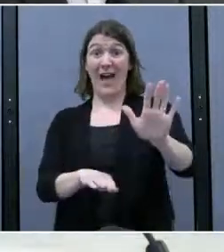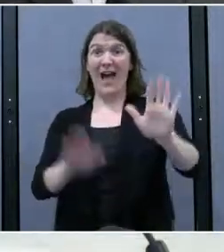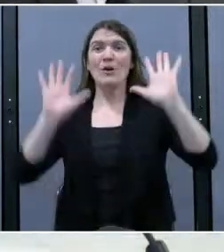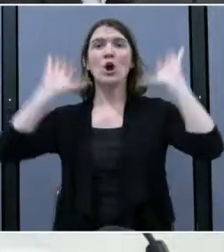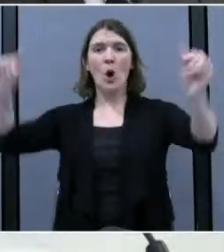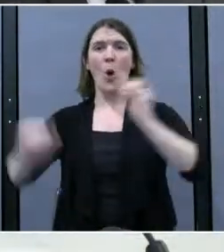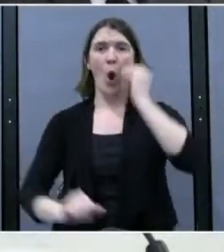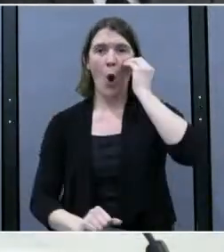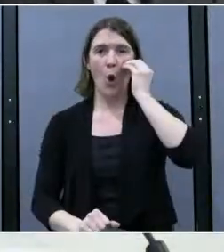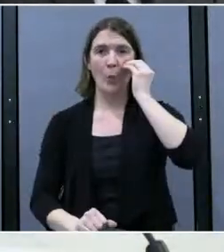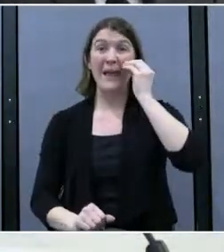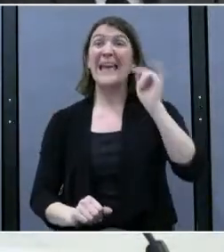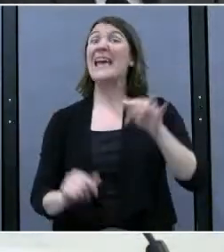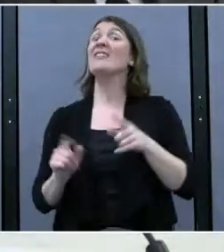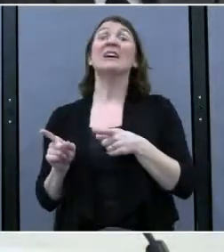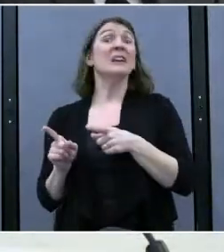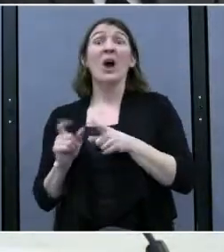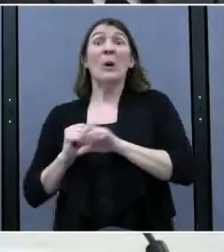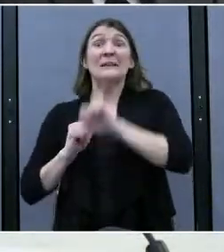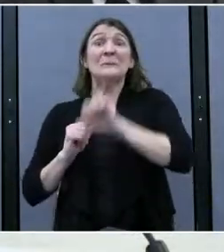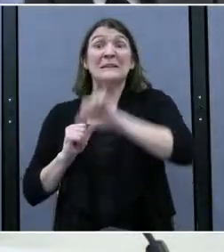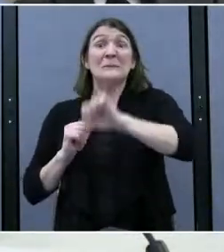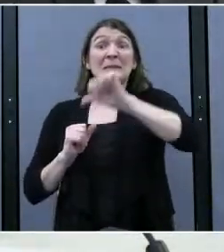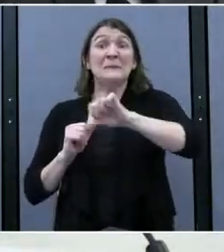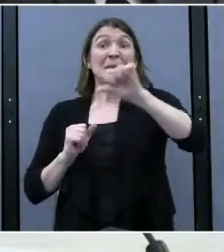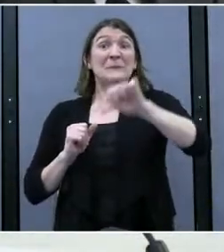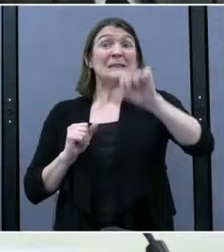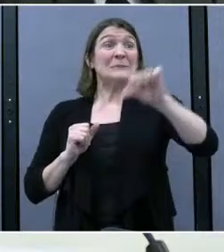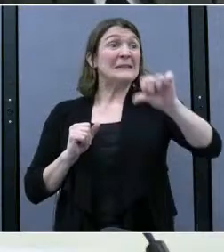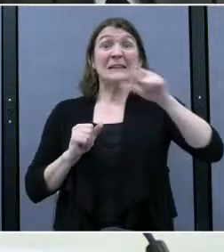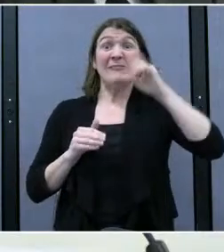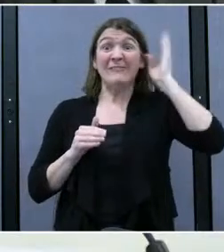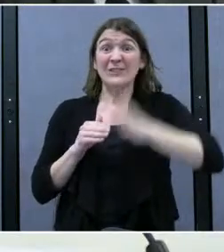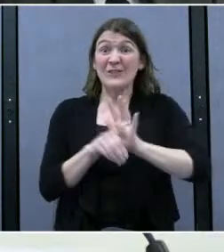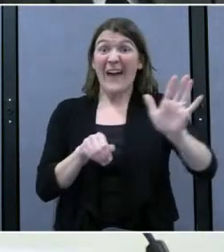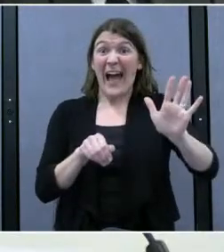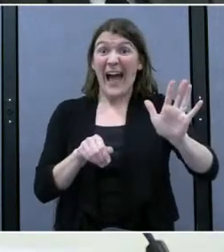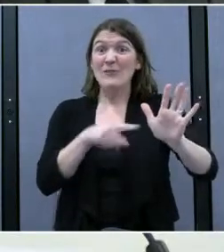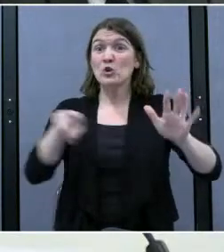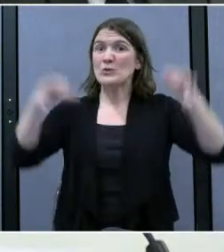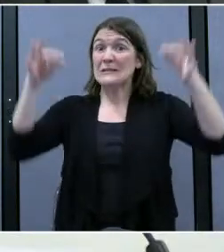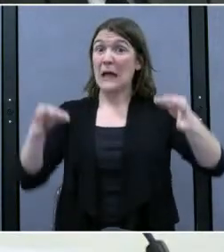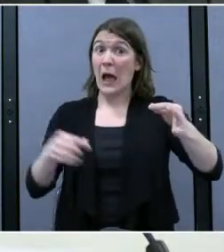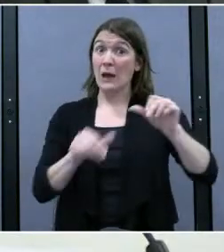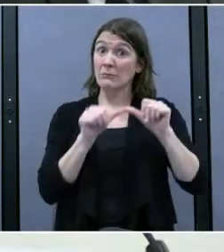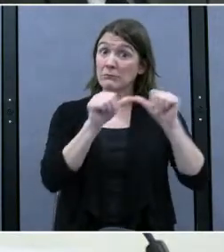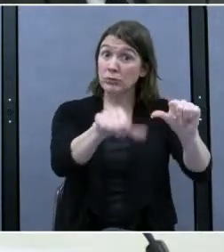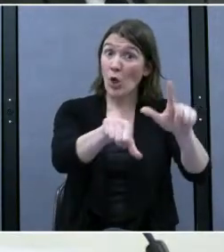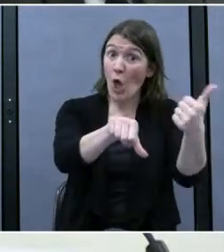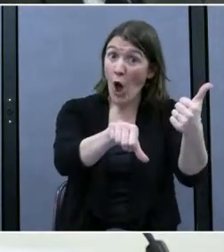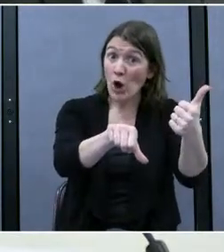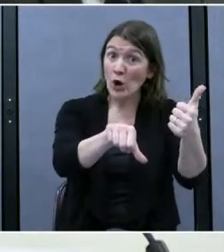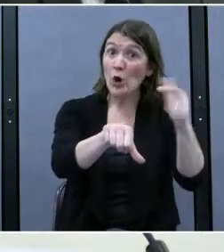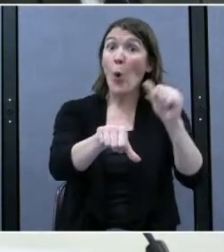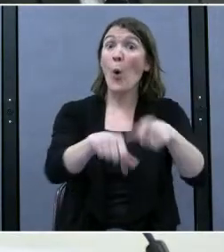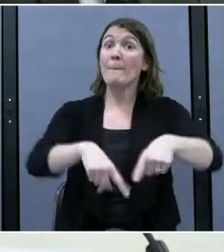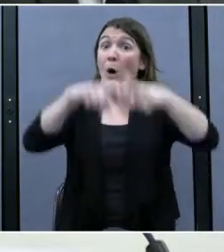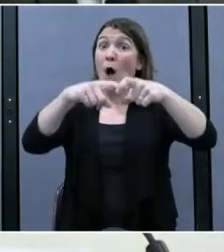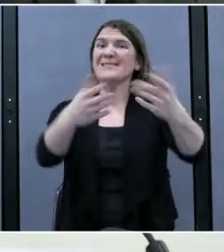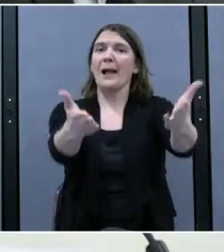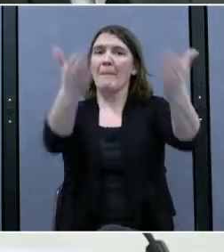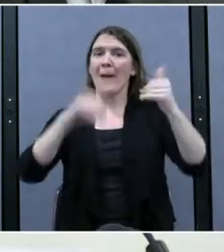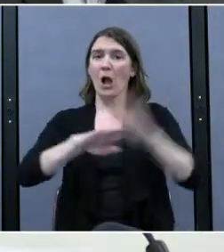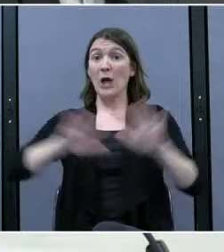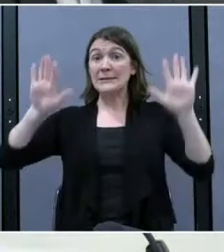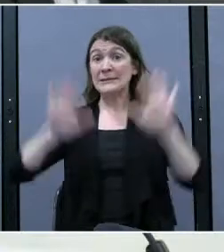to go home. If we don't get to that point by 5 p.m., then the meeting needs to decide whether it wants to stay or come back the next